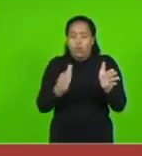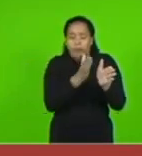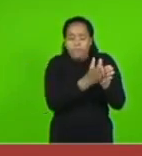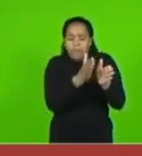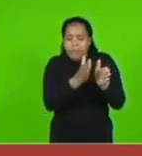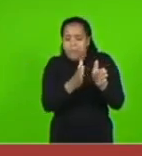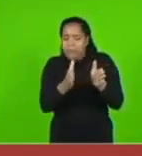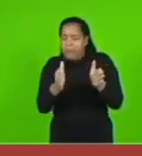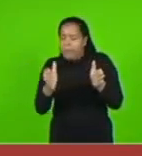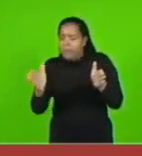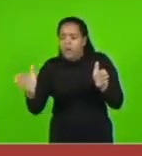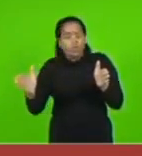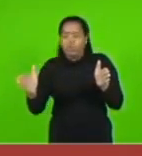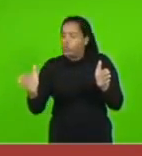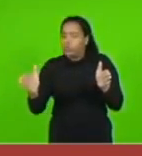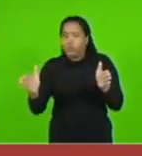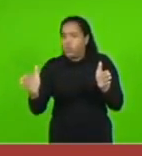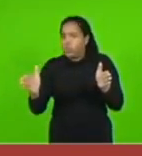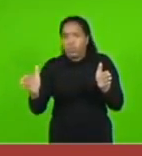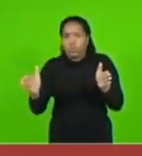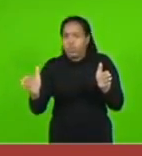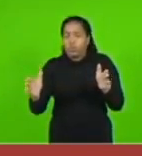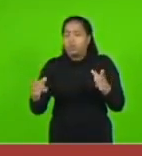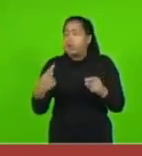And this sequence,